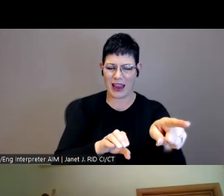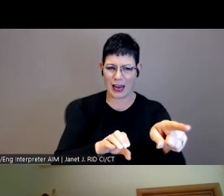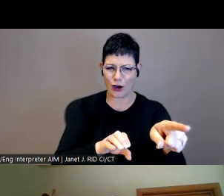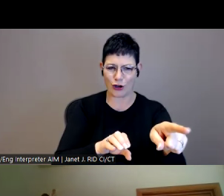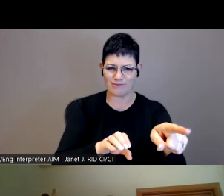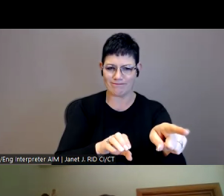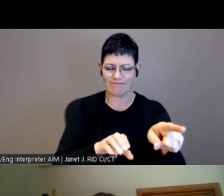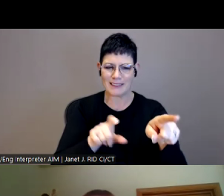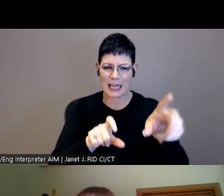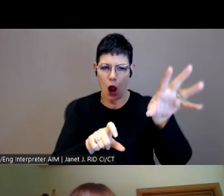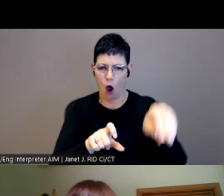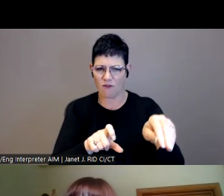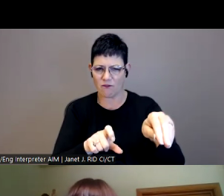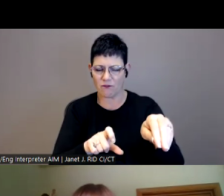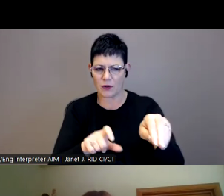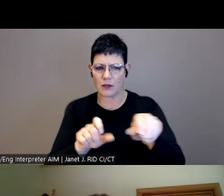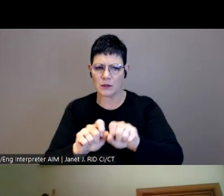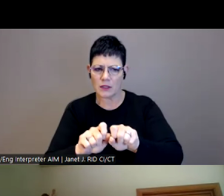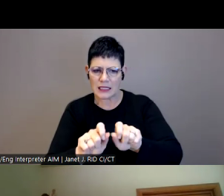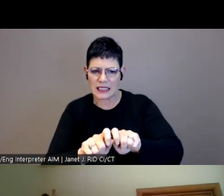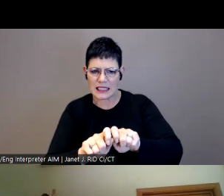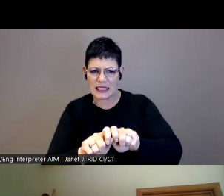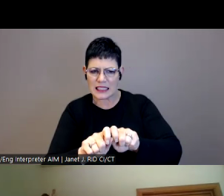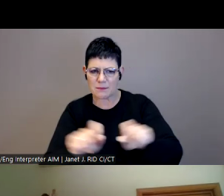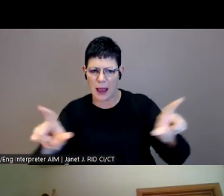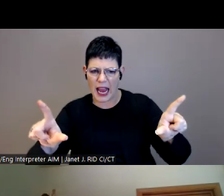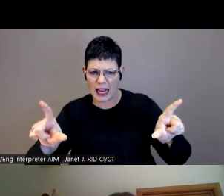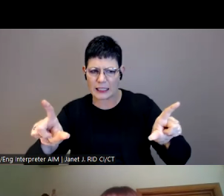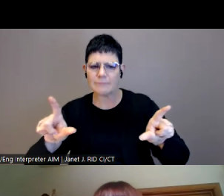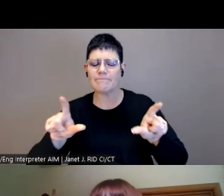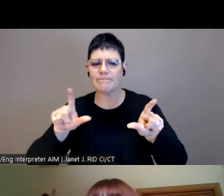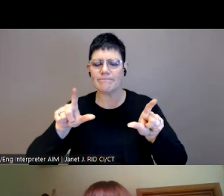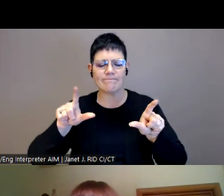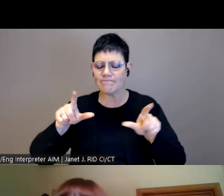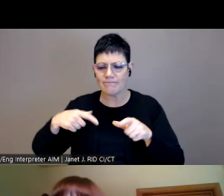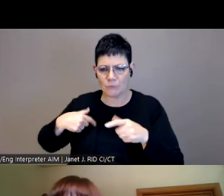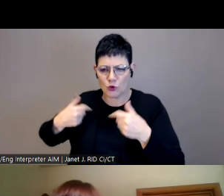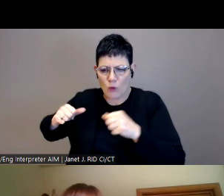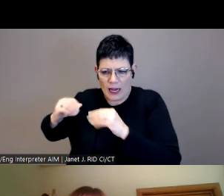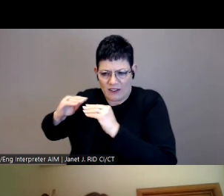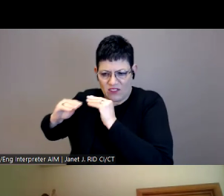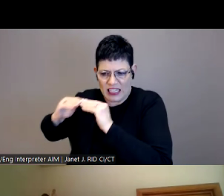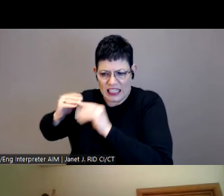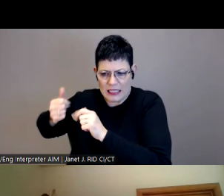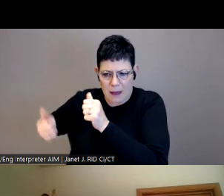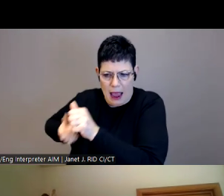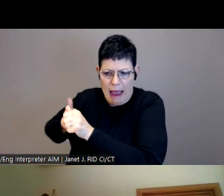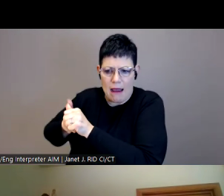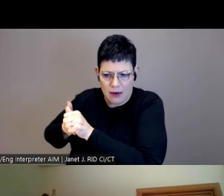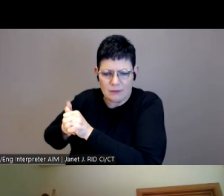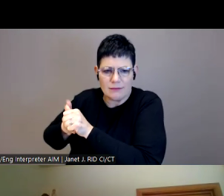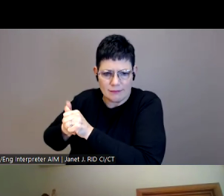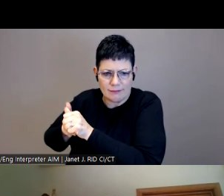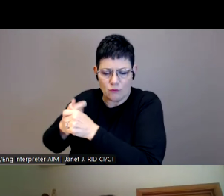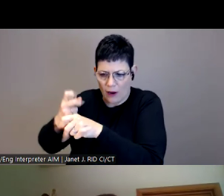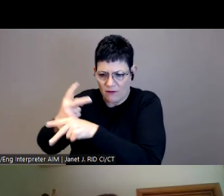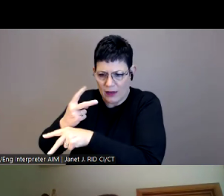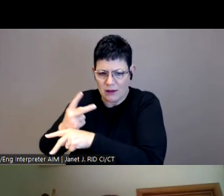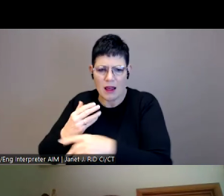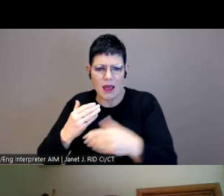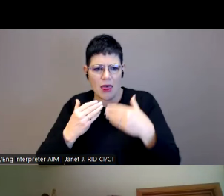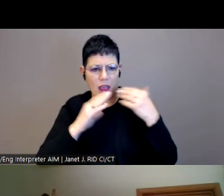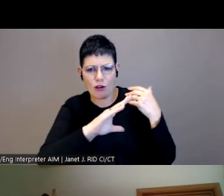HSRI house. We apologize for that. We're working furiously on the back end to try and get that sorted. I appreciate that